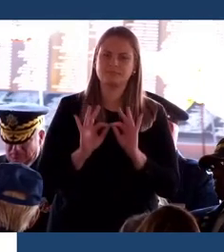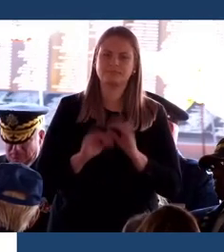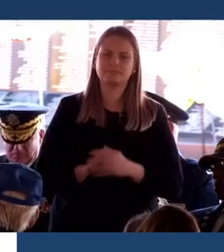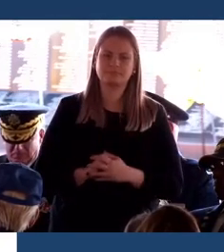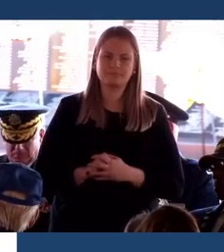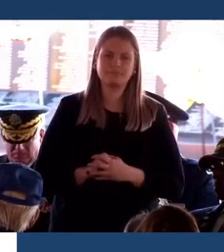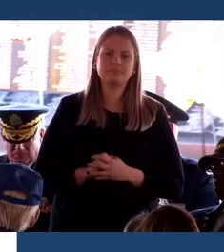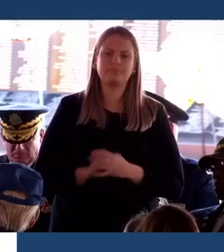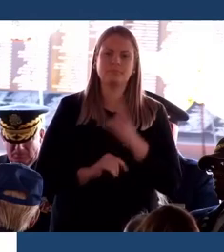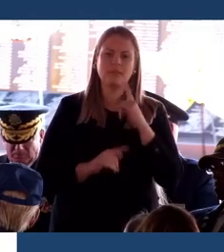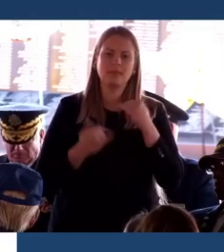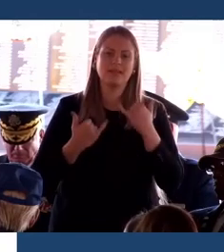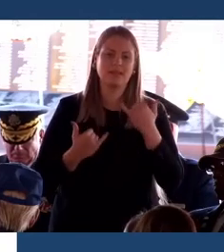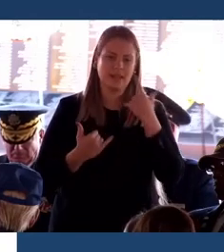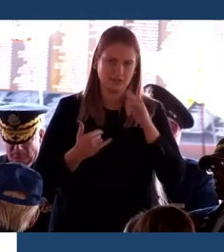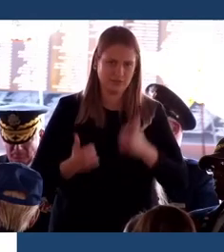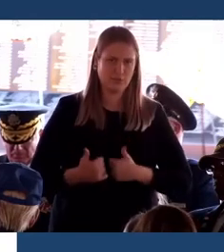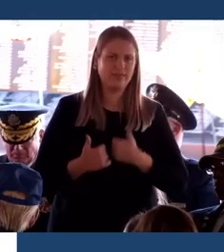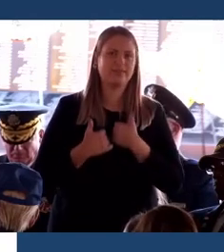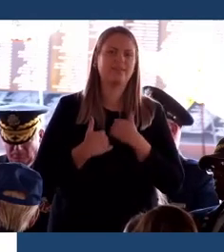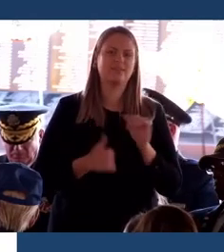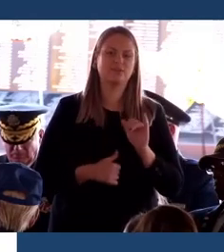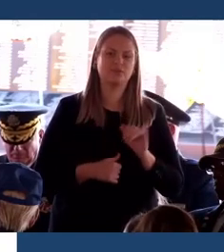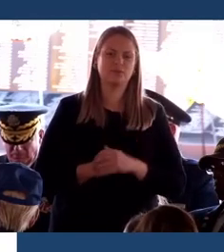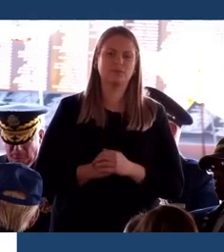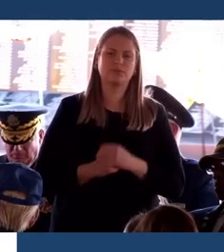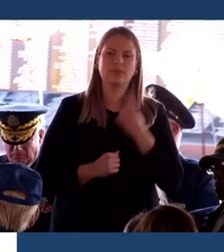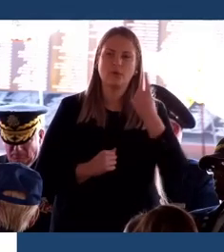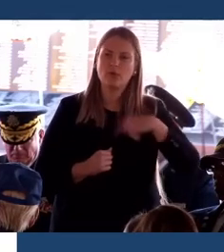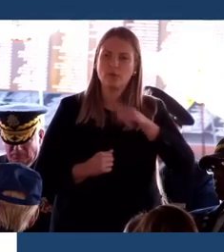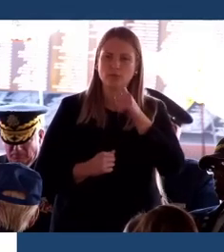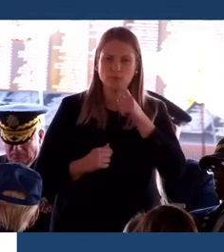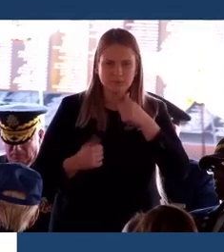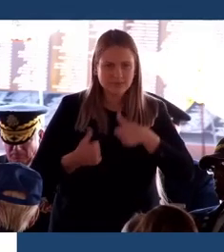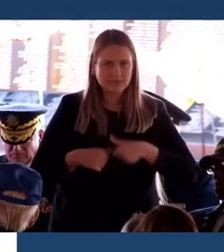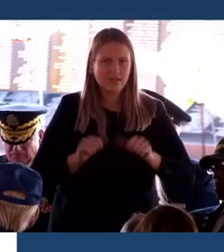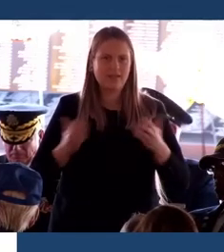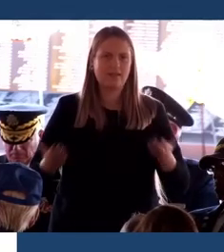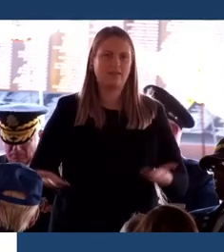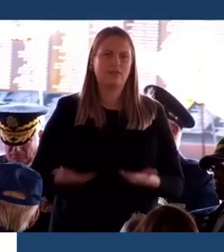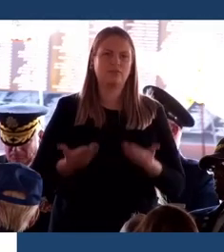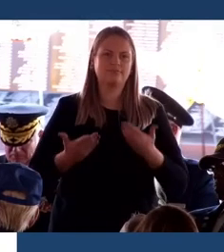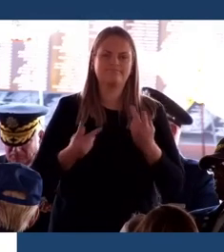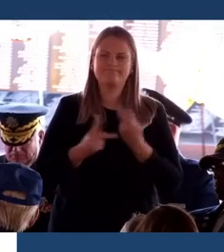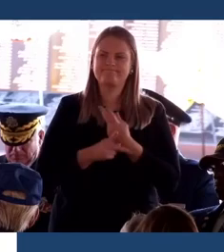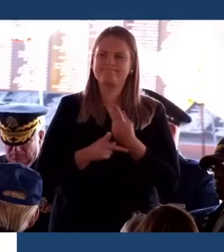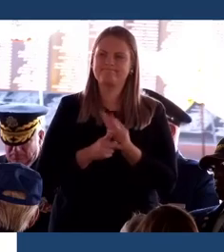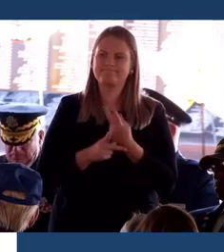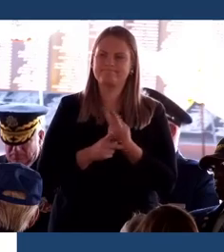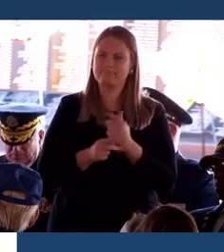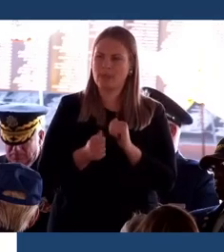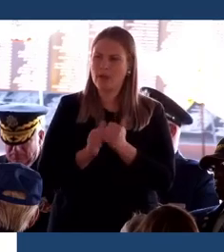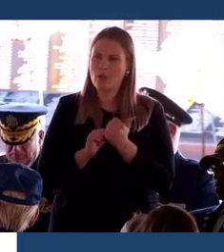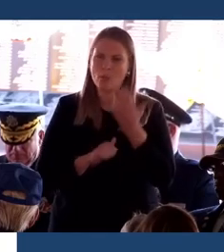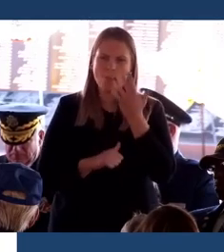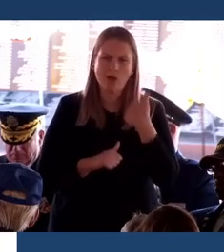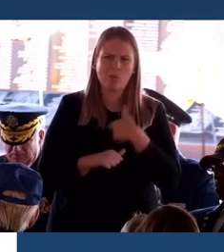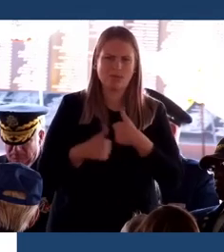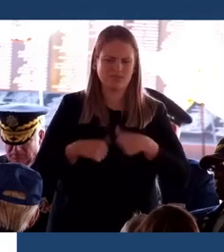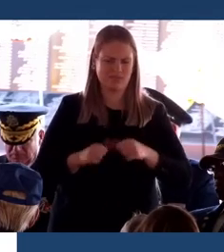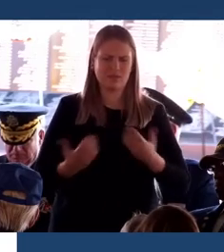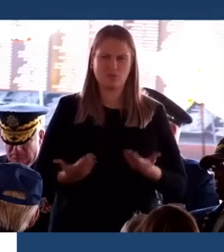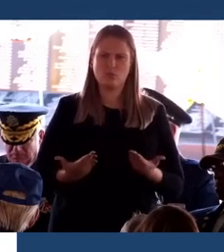is also for the living, right? It's for those of us who are still here, figuring out how and why we're still